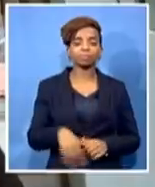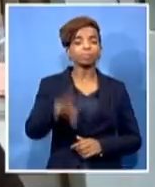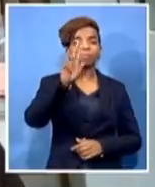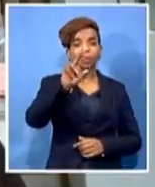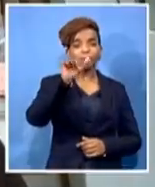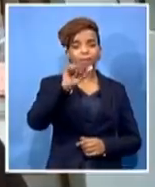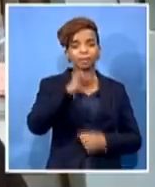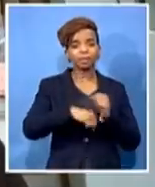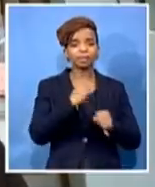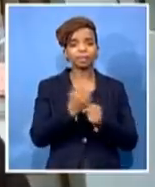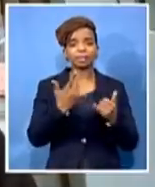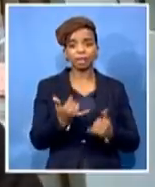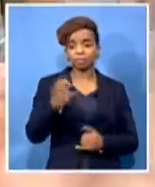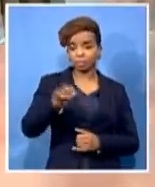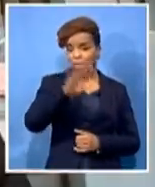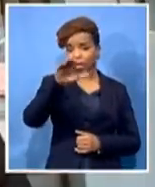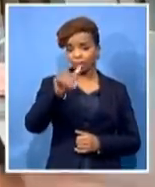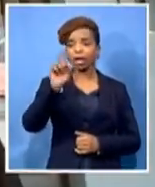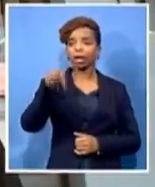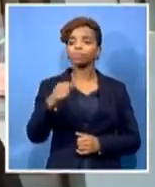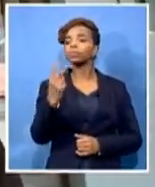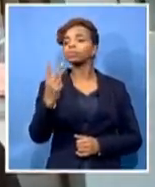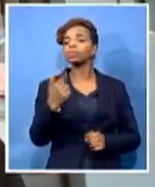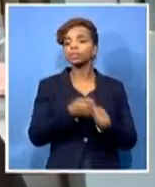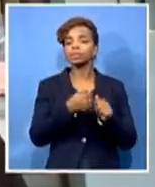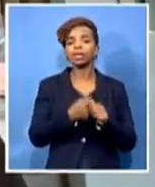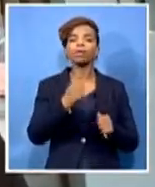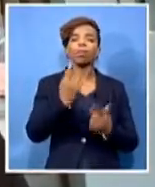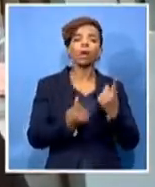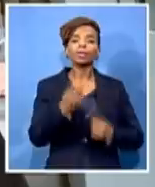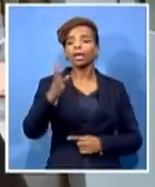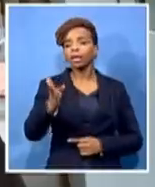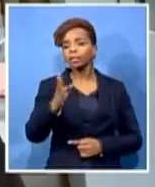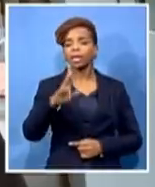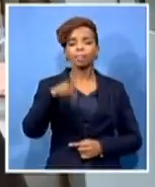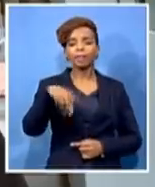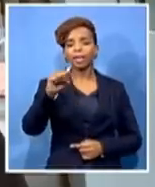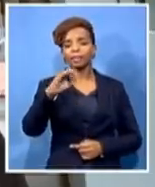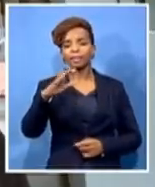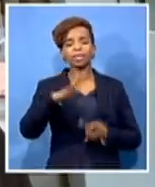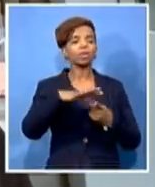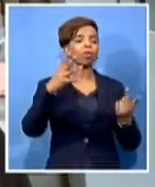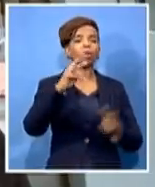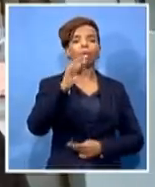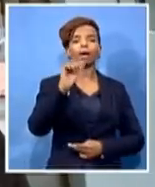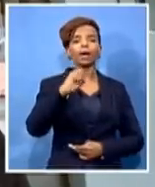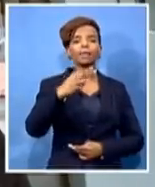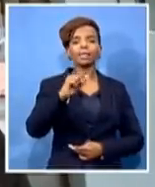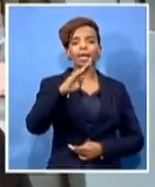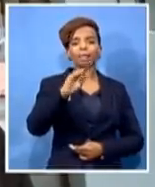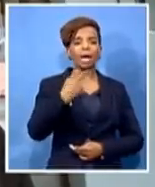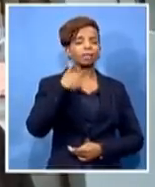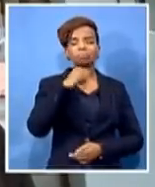Mashaba, AWB, PAC, you name them, I don't care. But it is the electorate that must look